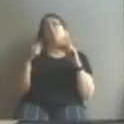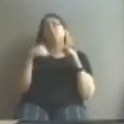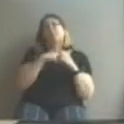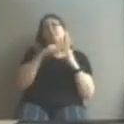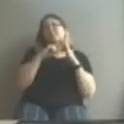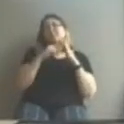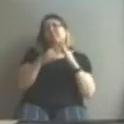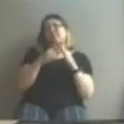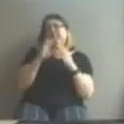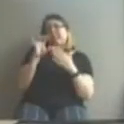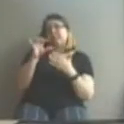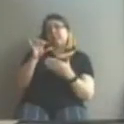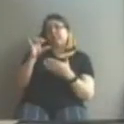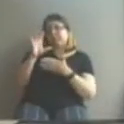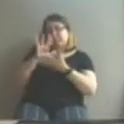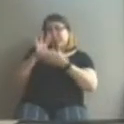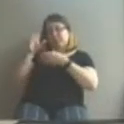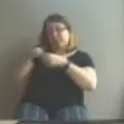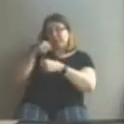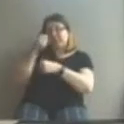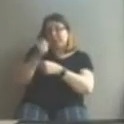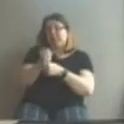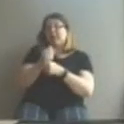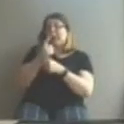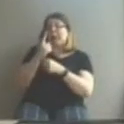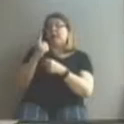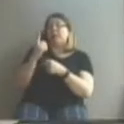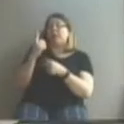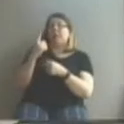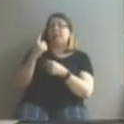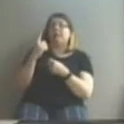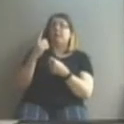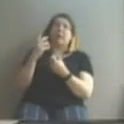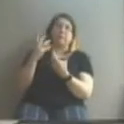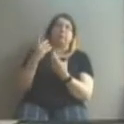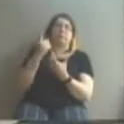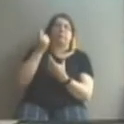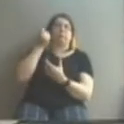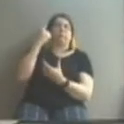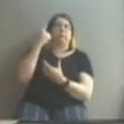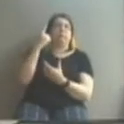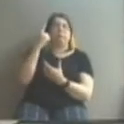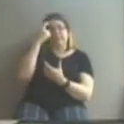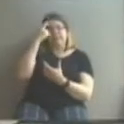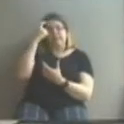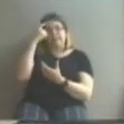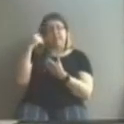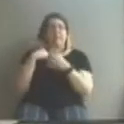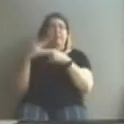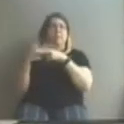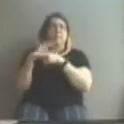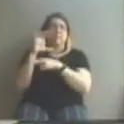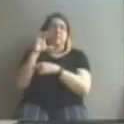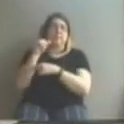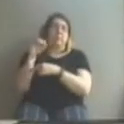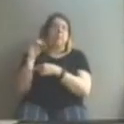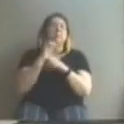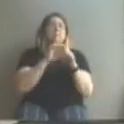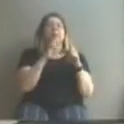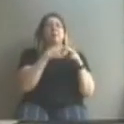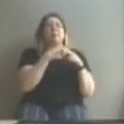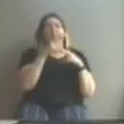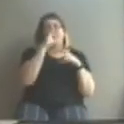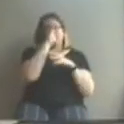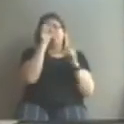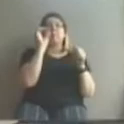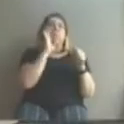starting a school year. It makes sense to put an interim CAO in there. But again, an interim superintendent would